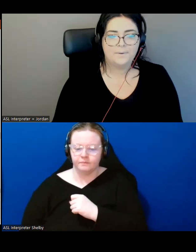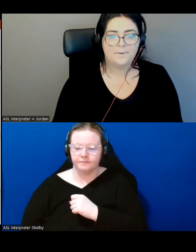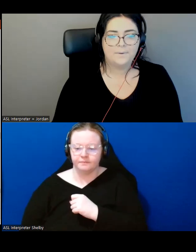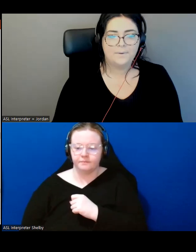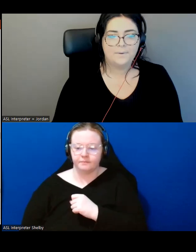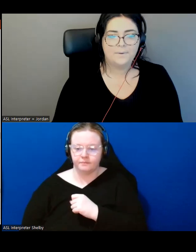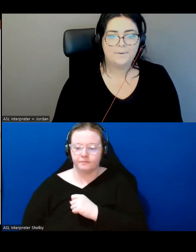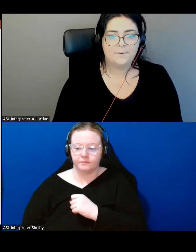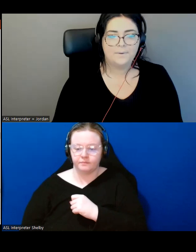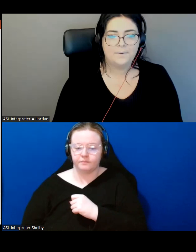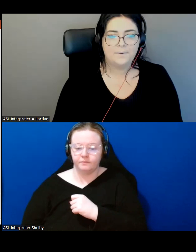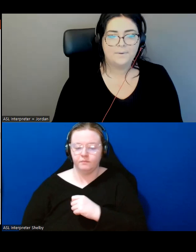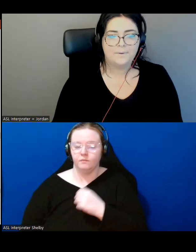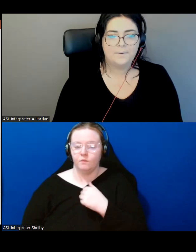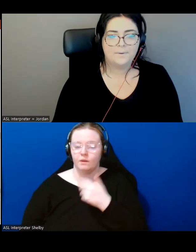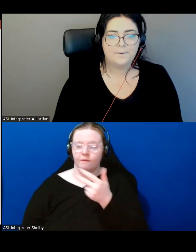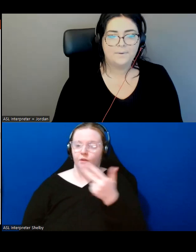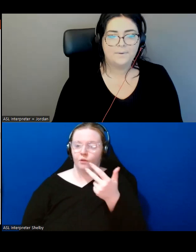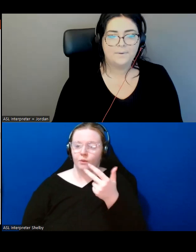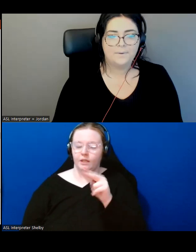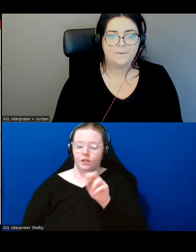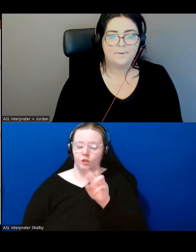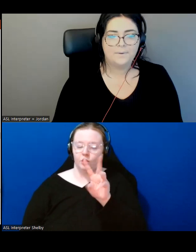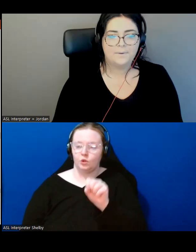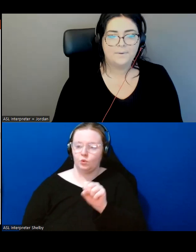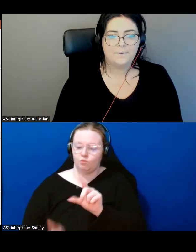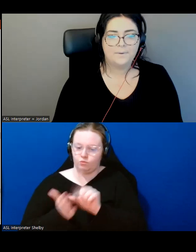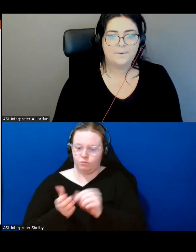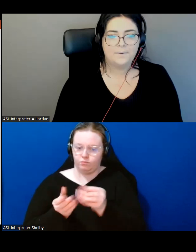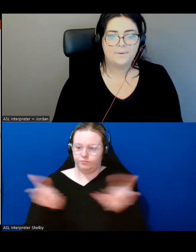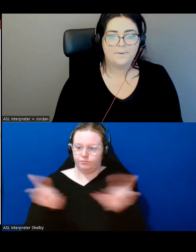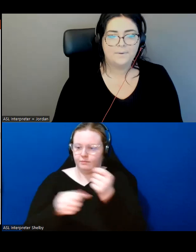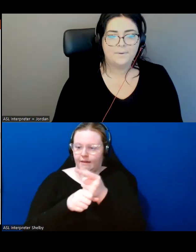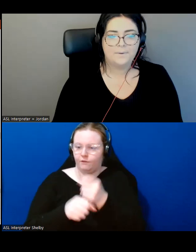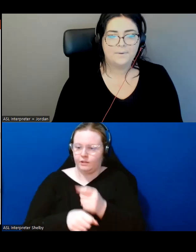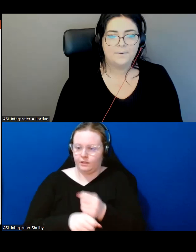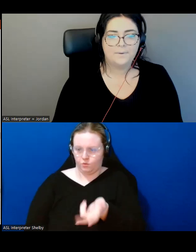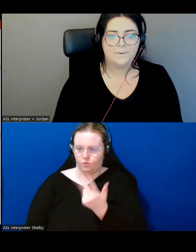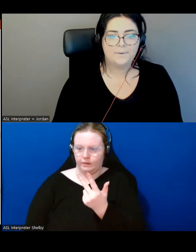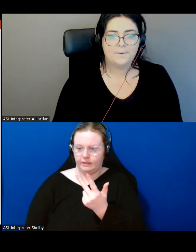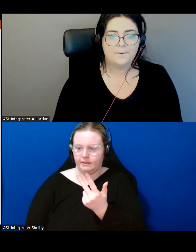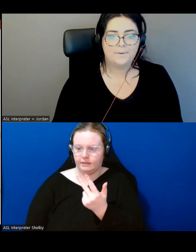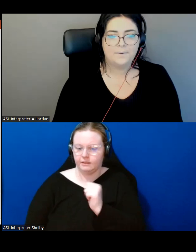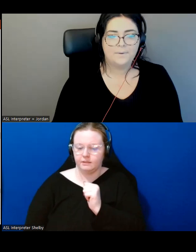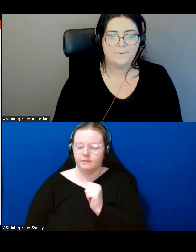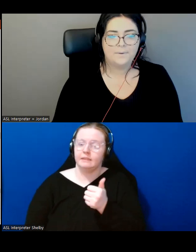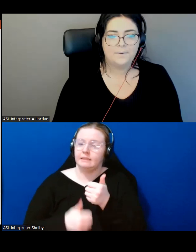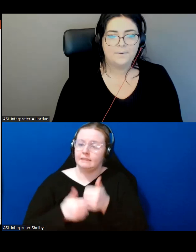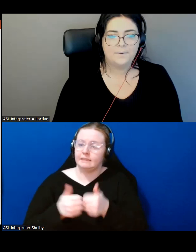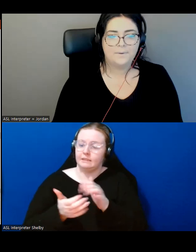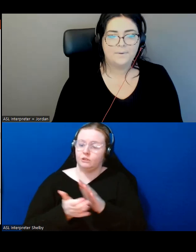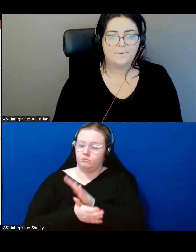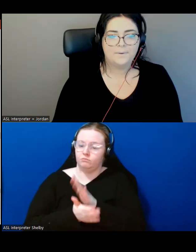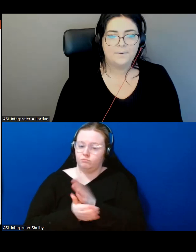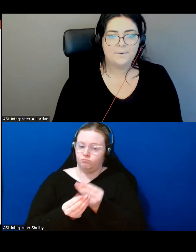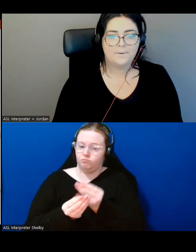We put out 3 newsletters a year, and each newsletter features a